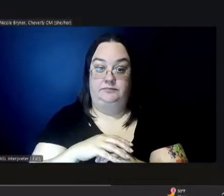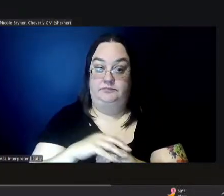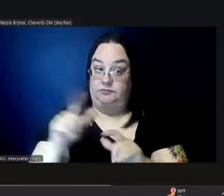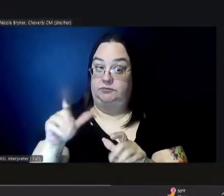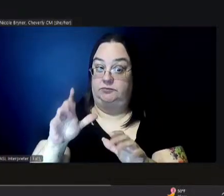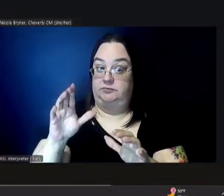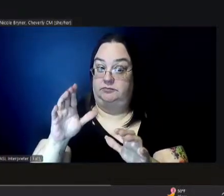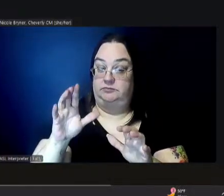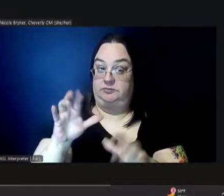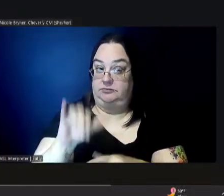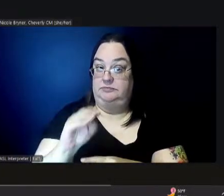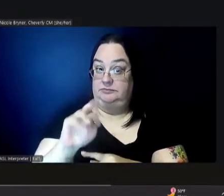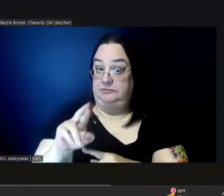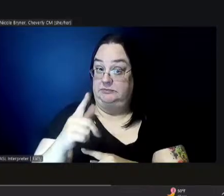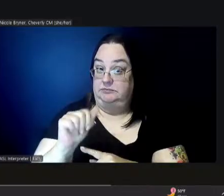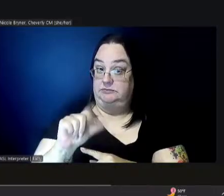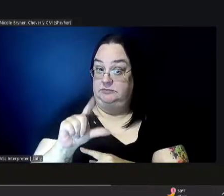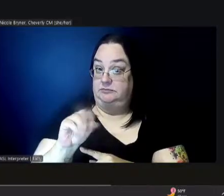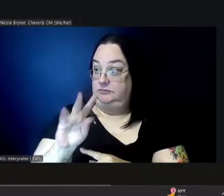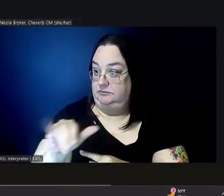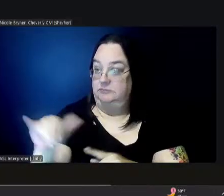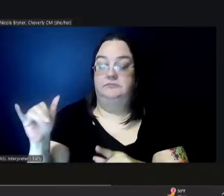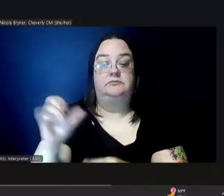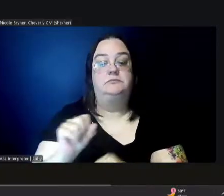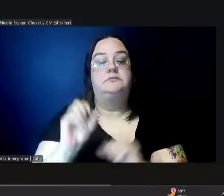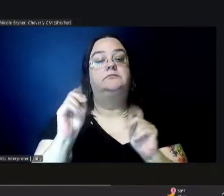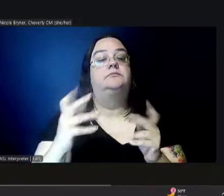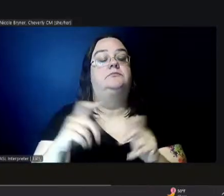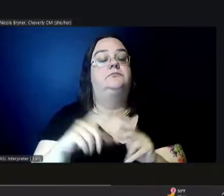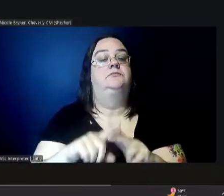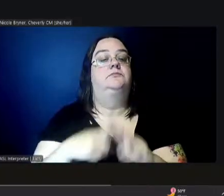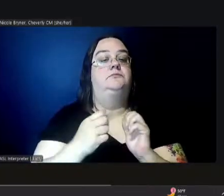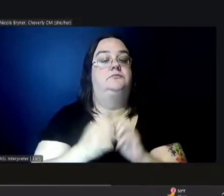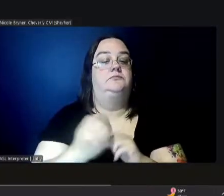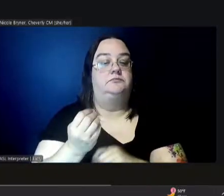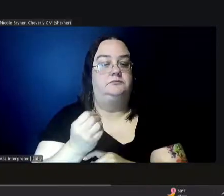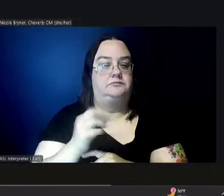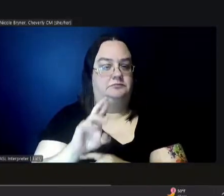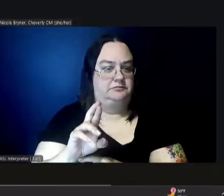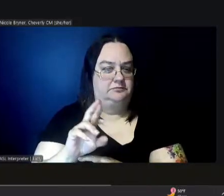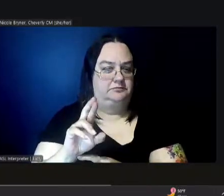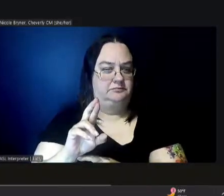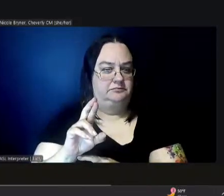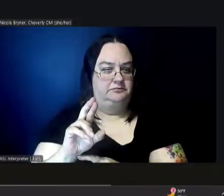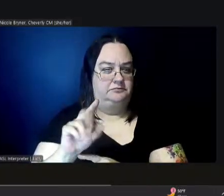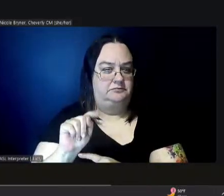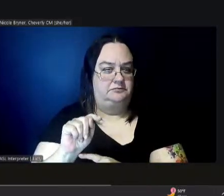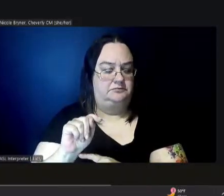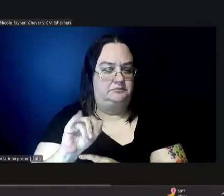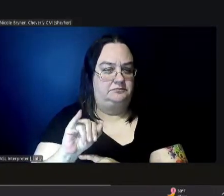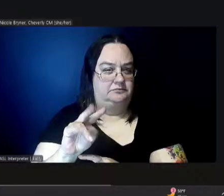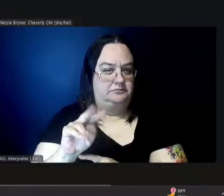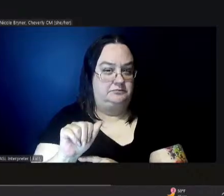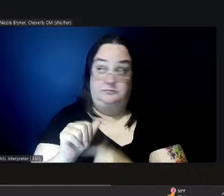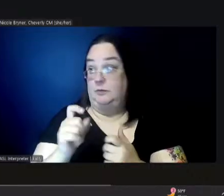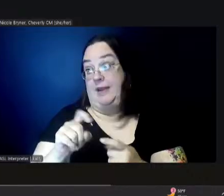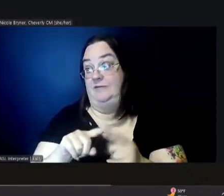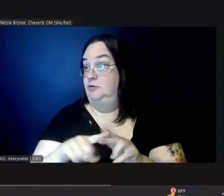sure you're able to. Let's start with Mr. Tepom, because we got to start with somebody.